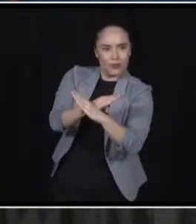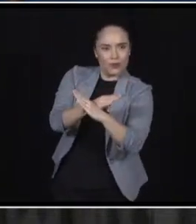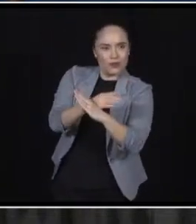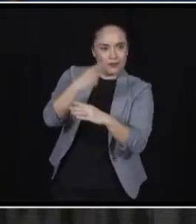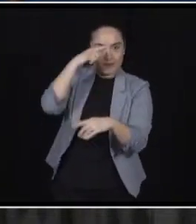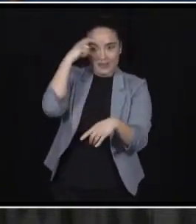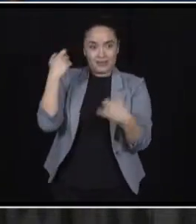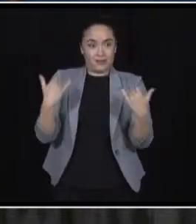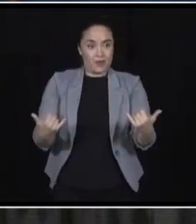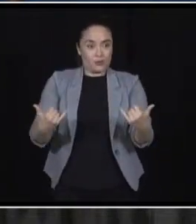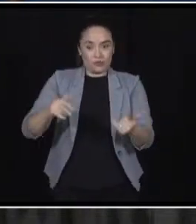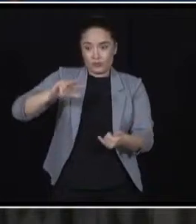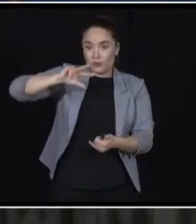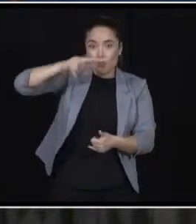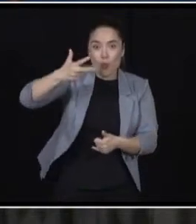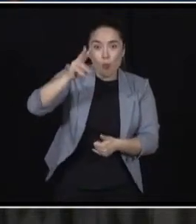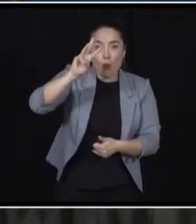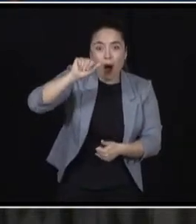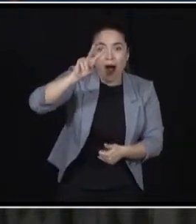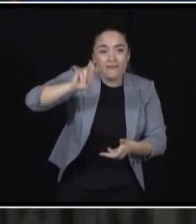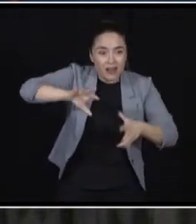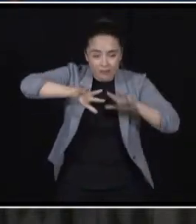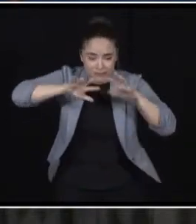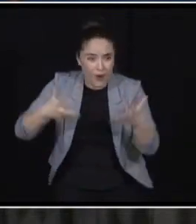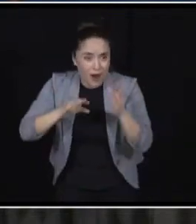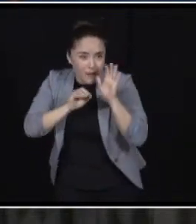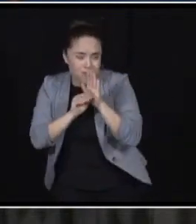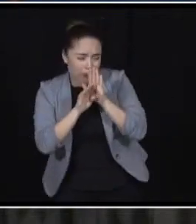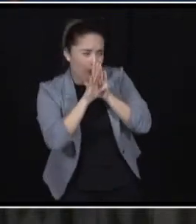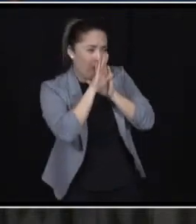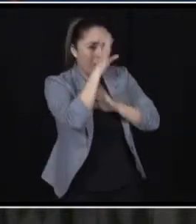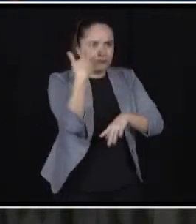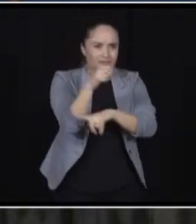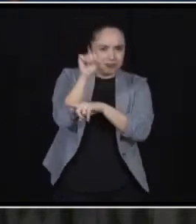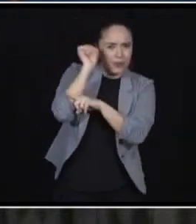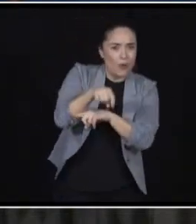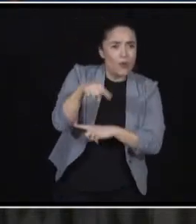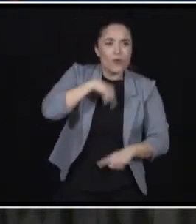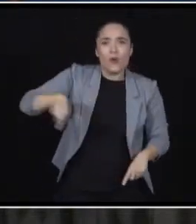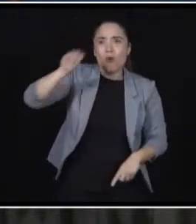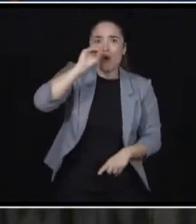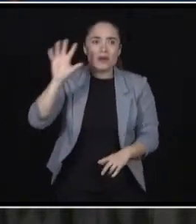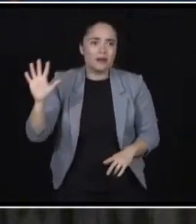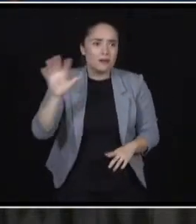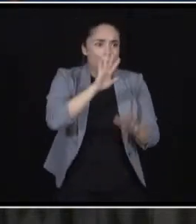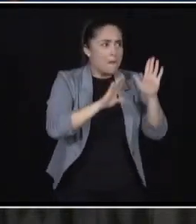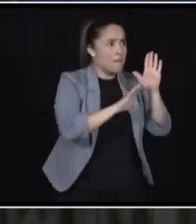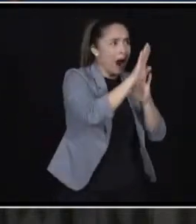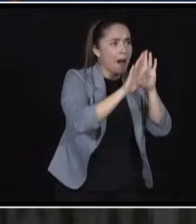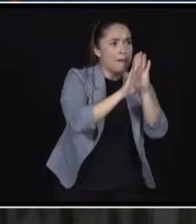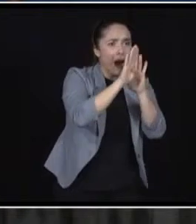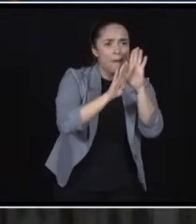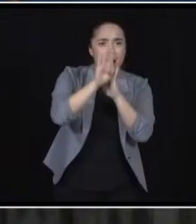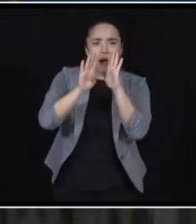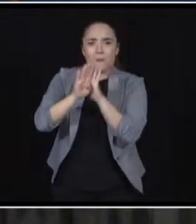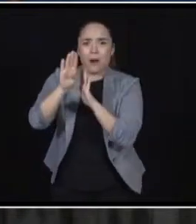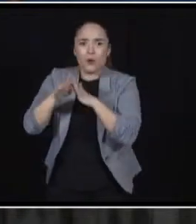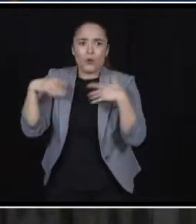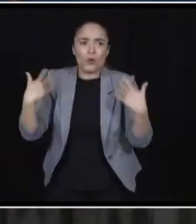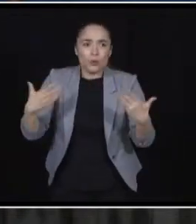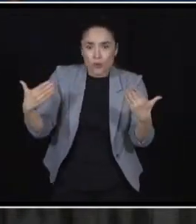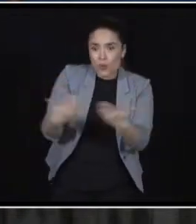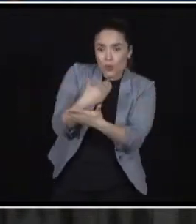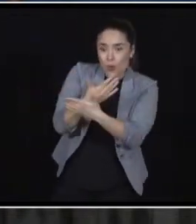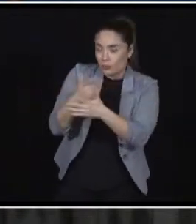COVID-19. Cases across Ontario communities are rising quickly, and the new COVID-19 variants pose a serious threat. As